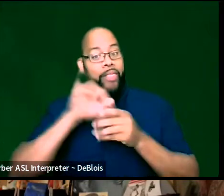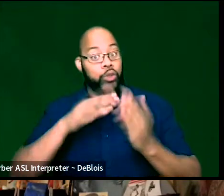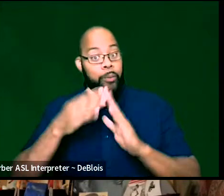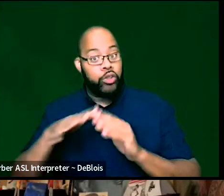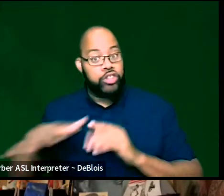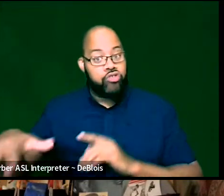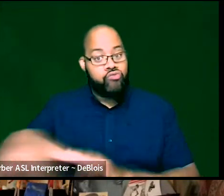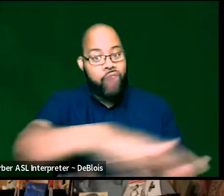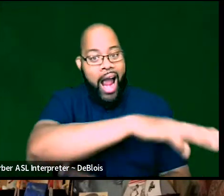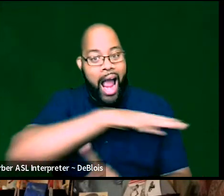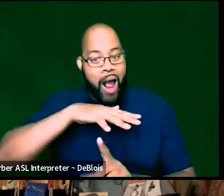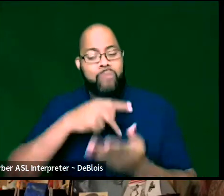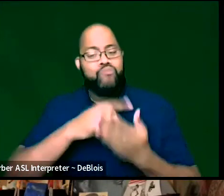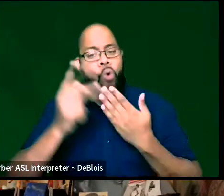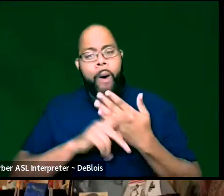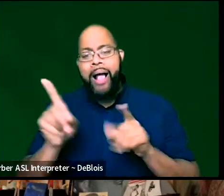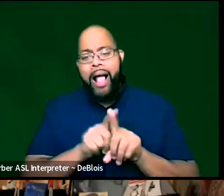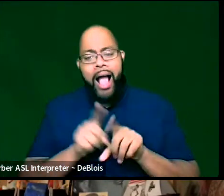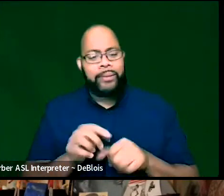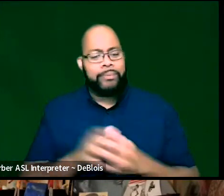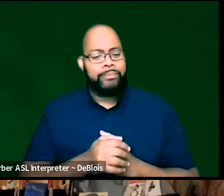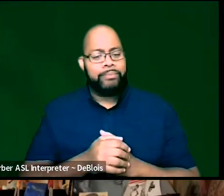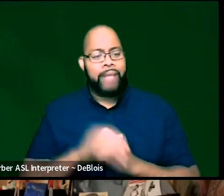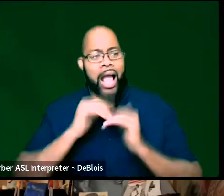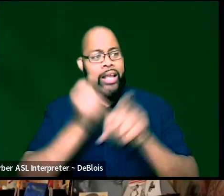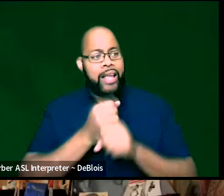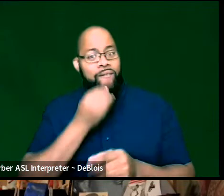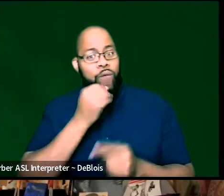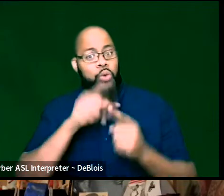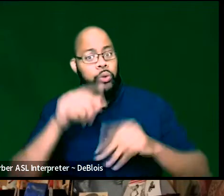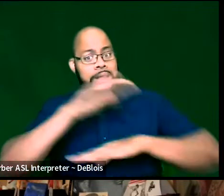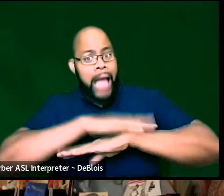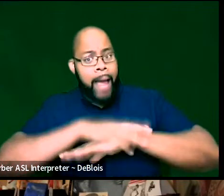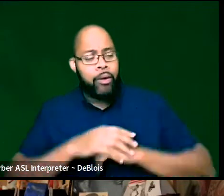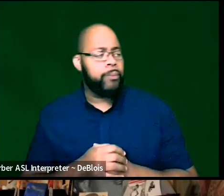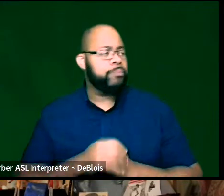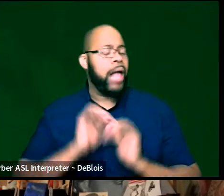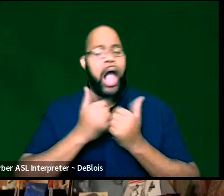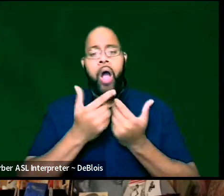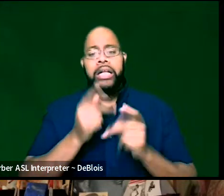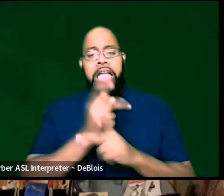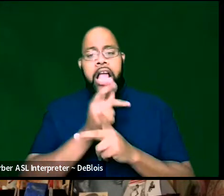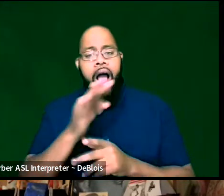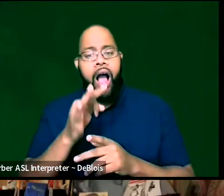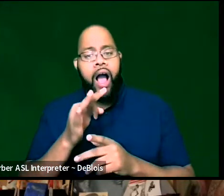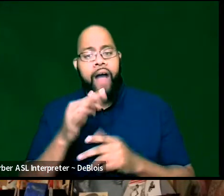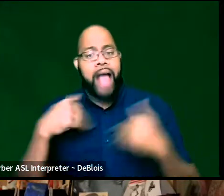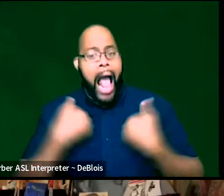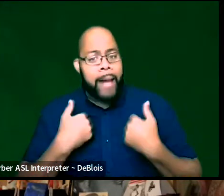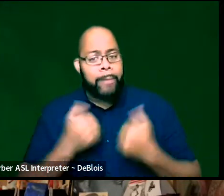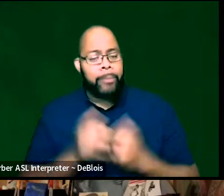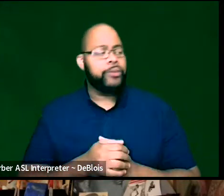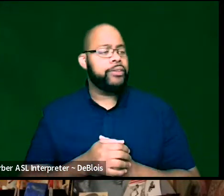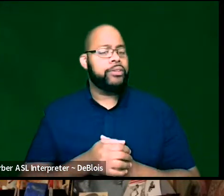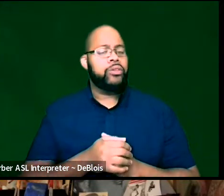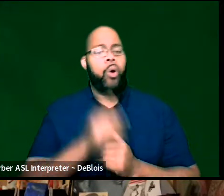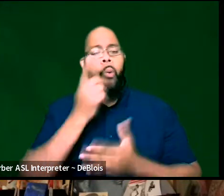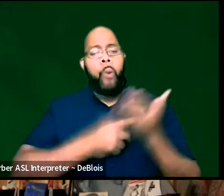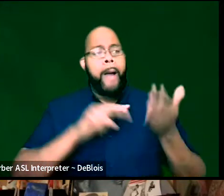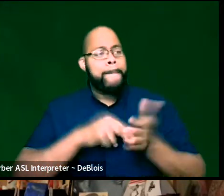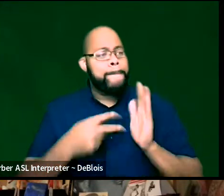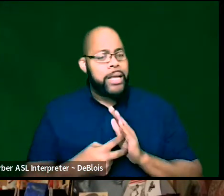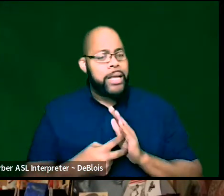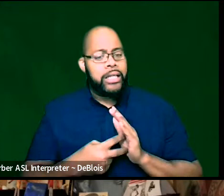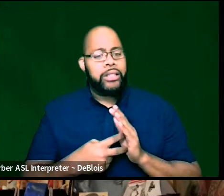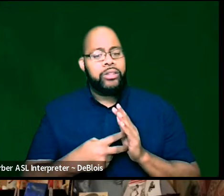communities. Programs like, how do you get food to your table? How do you take care of livestock? What does it mean